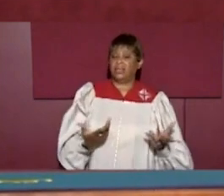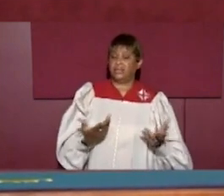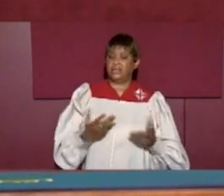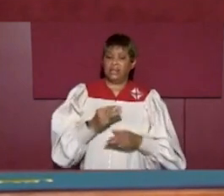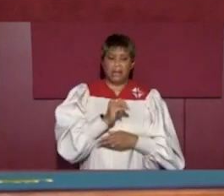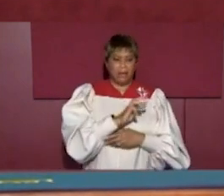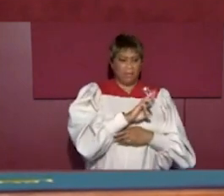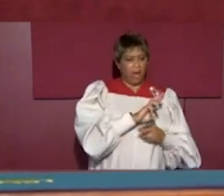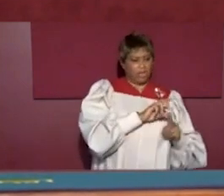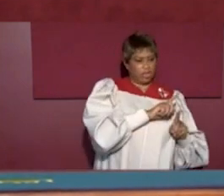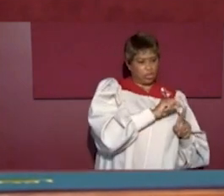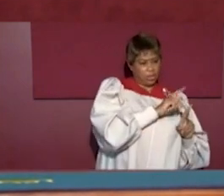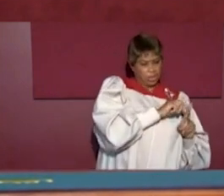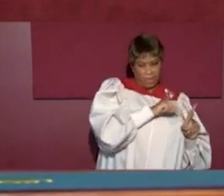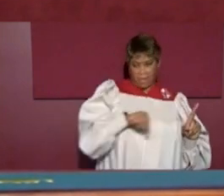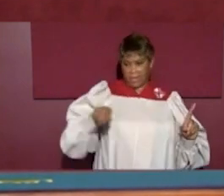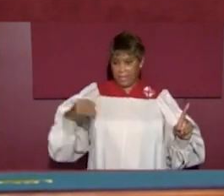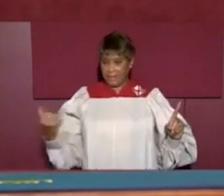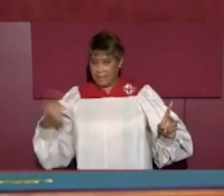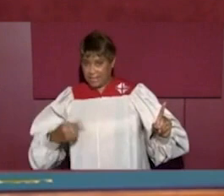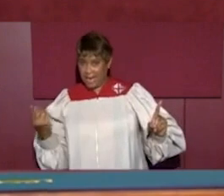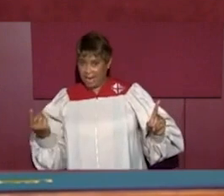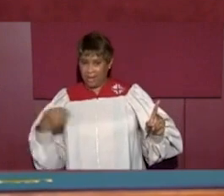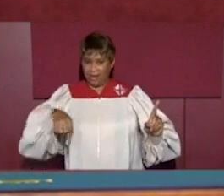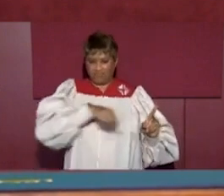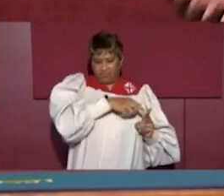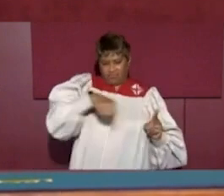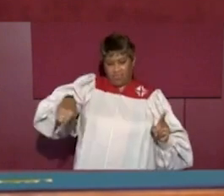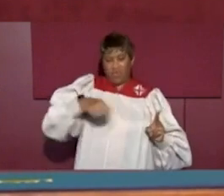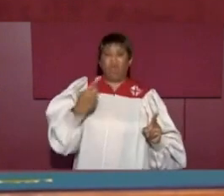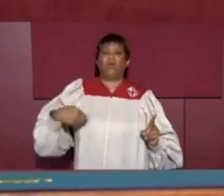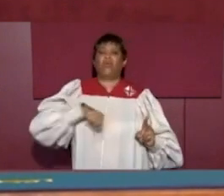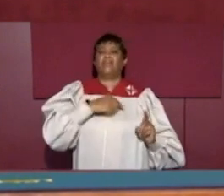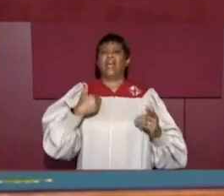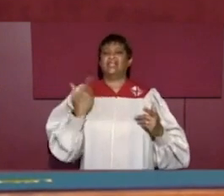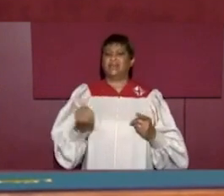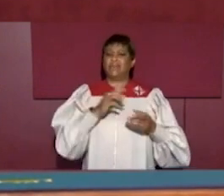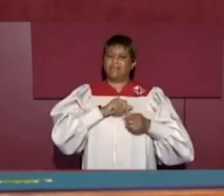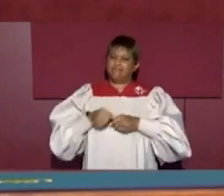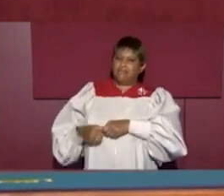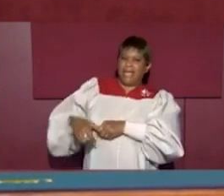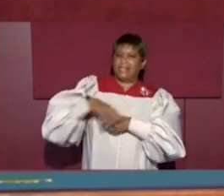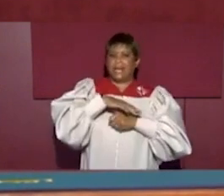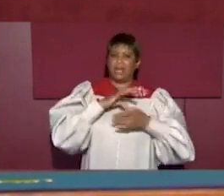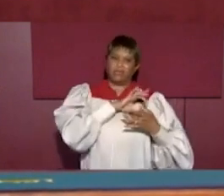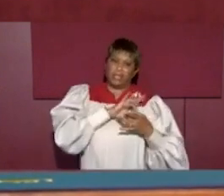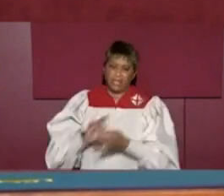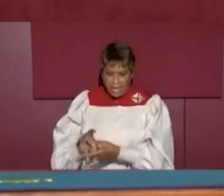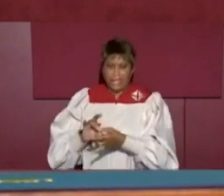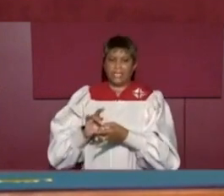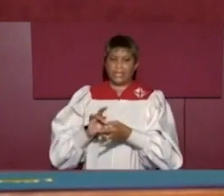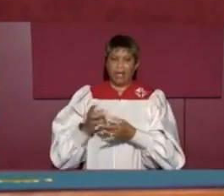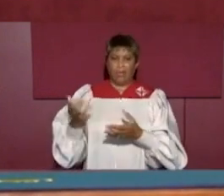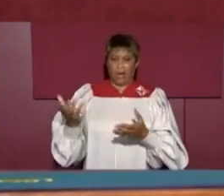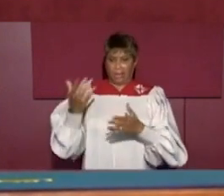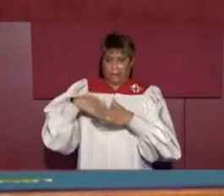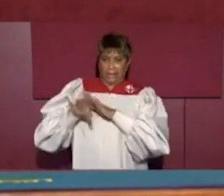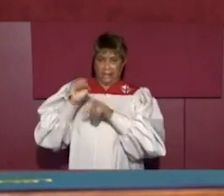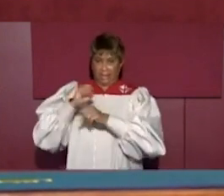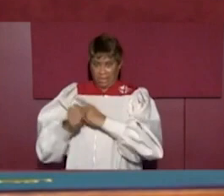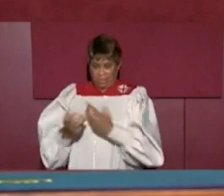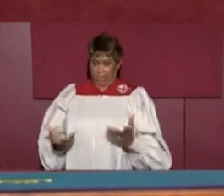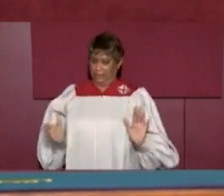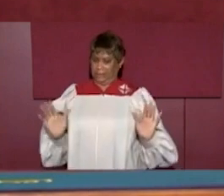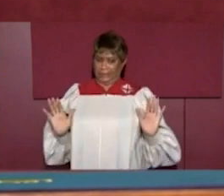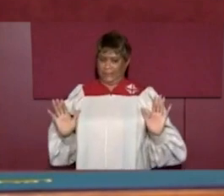March of 2020 and today, we've had something pandemic-related that has put us in a situation where